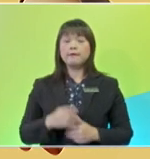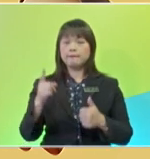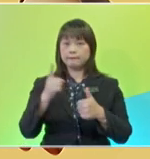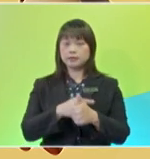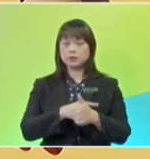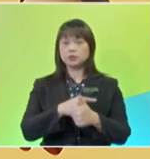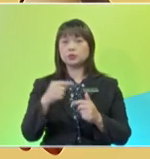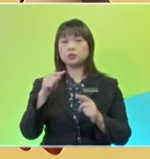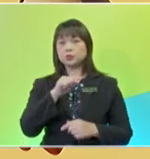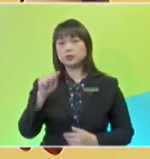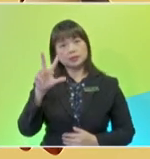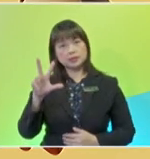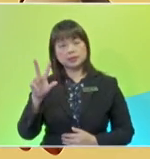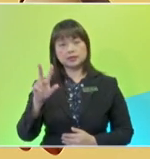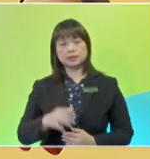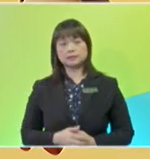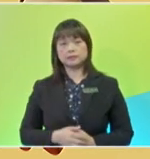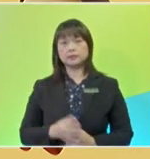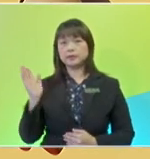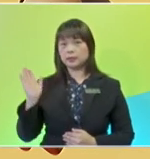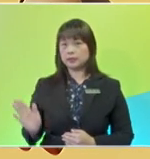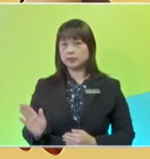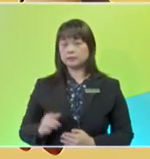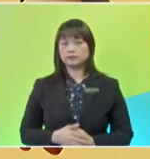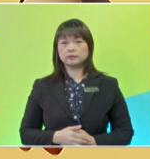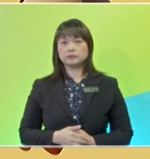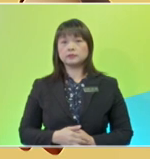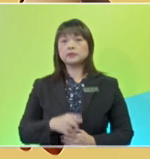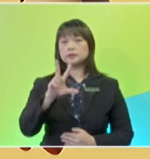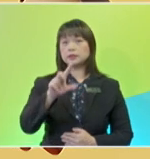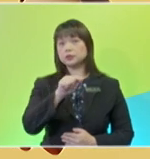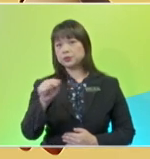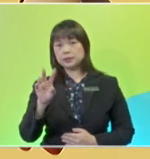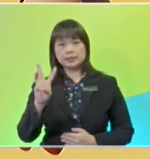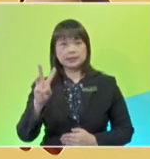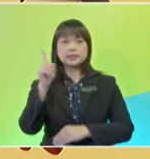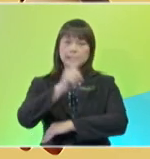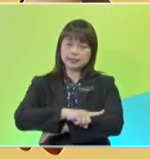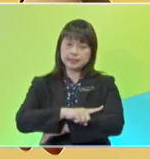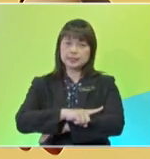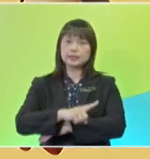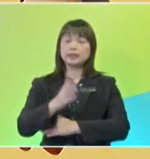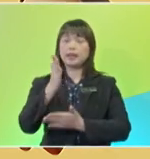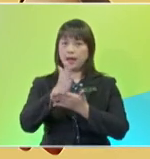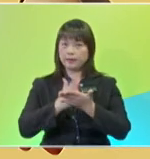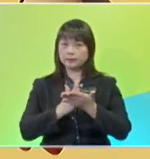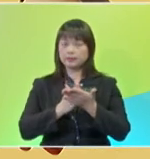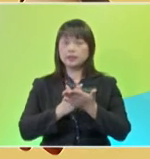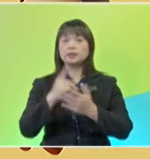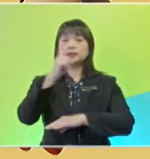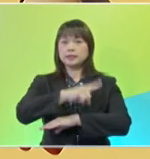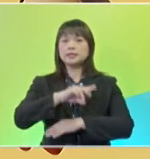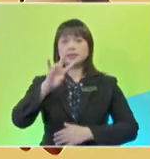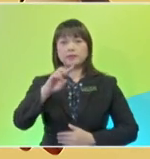crescent moon takes about 4 days, which is from the third to the sixth day. Okay. And then Half Moon is from day 7 to day